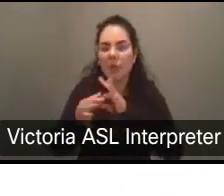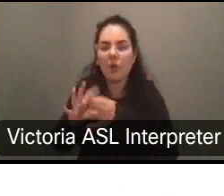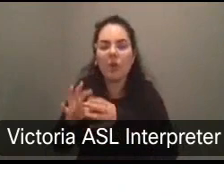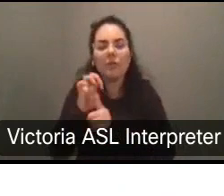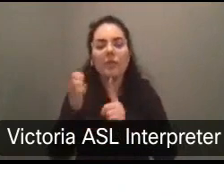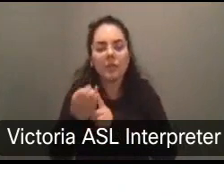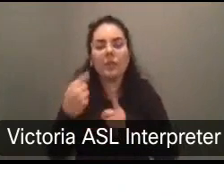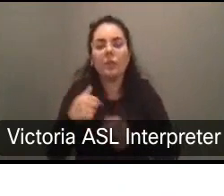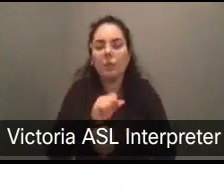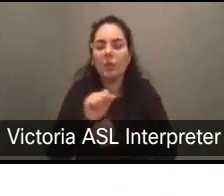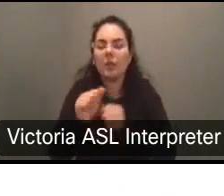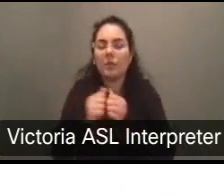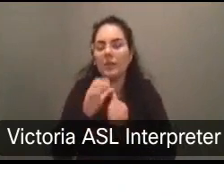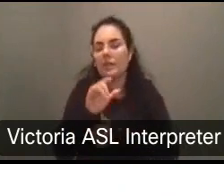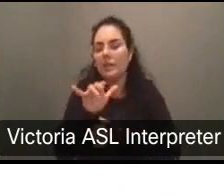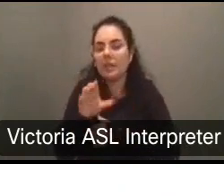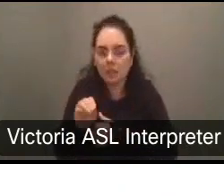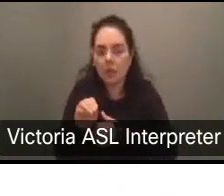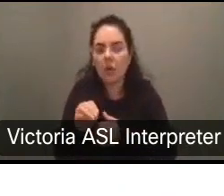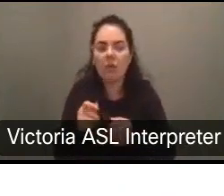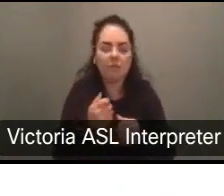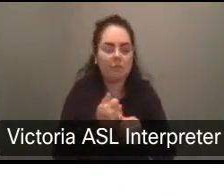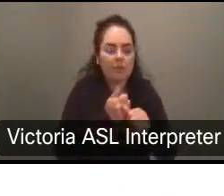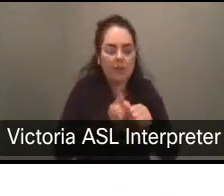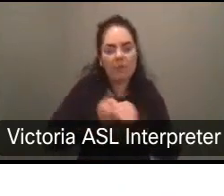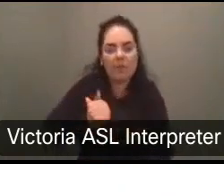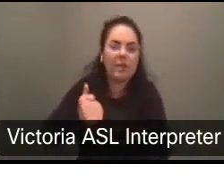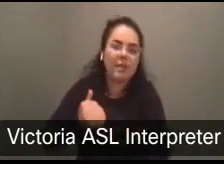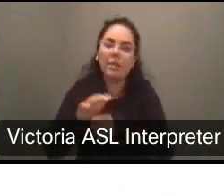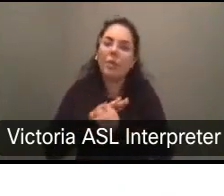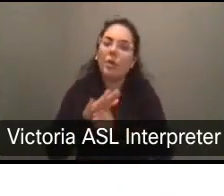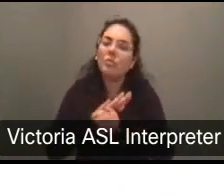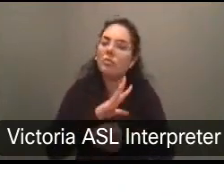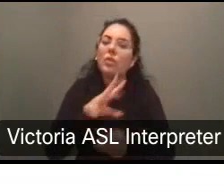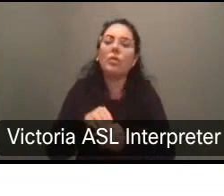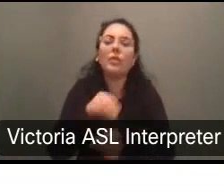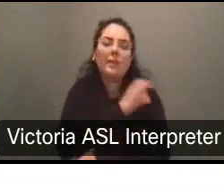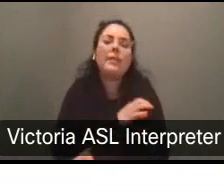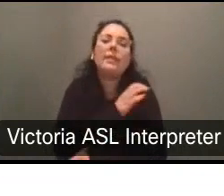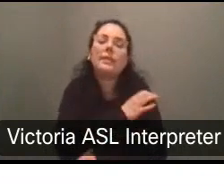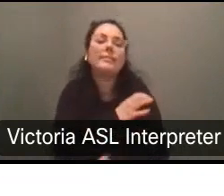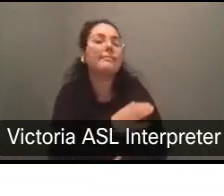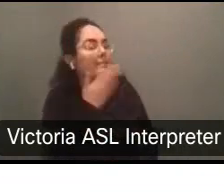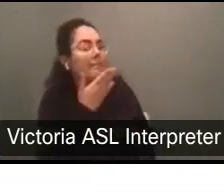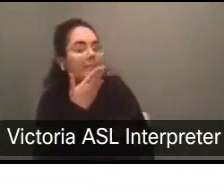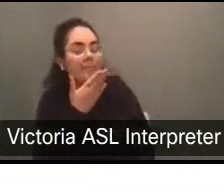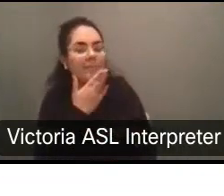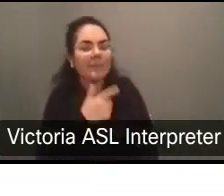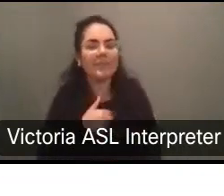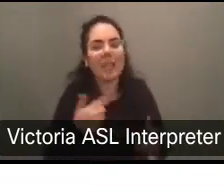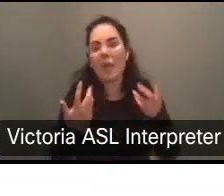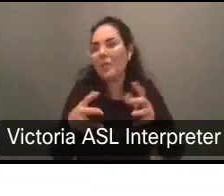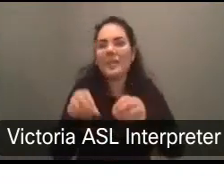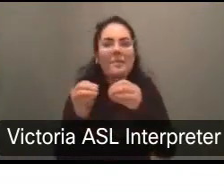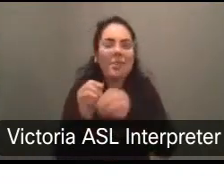to ensure, like I said, across every location, including the clinics. So. Thank you. I don't want to take any more time with